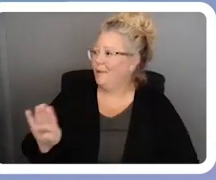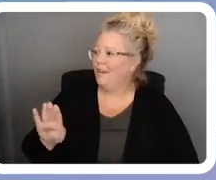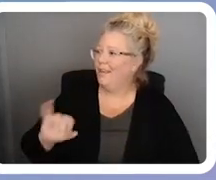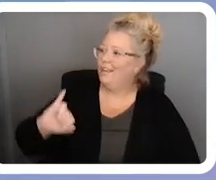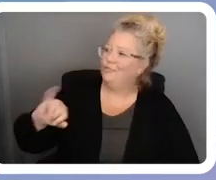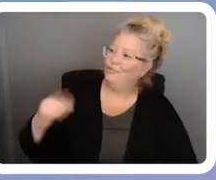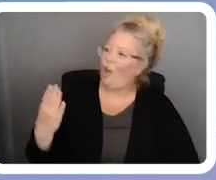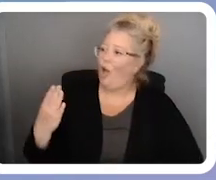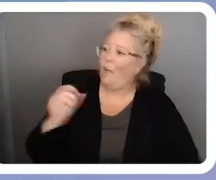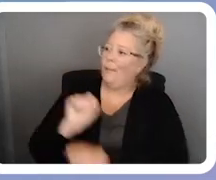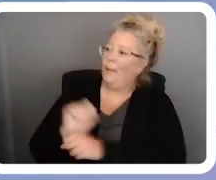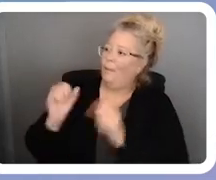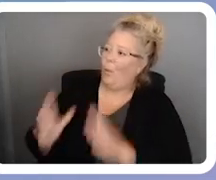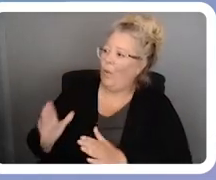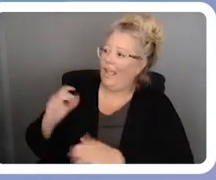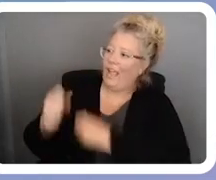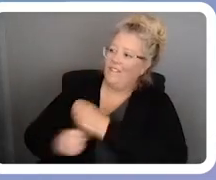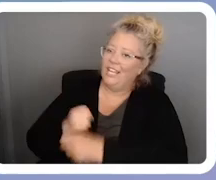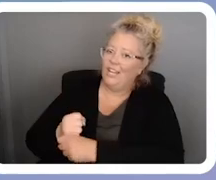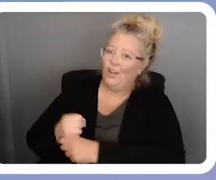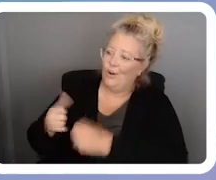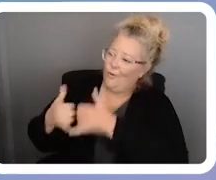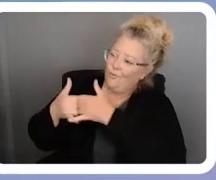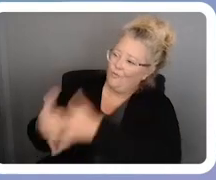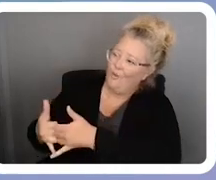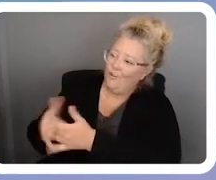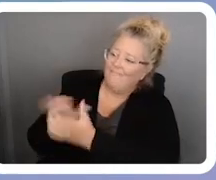the Jobs Employee of the Year. Congratulations again.